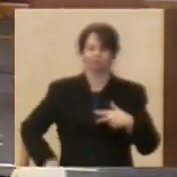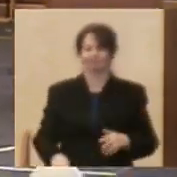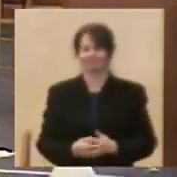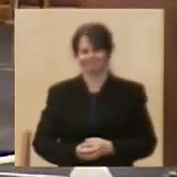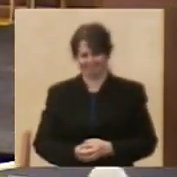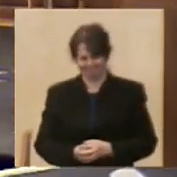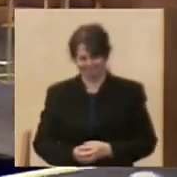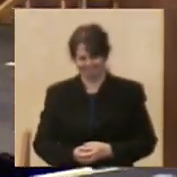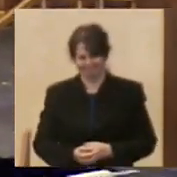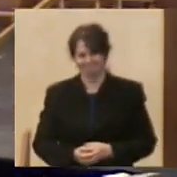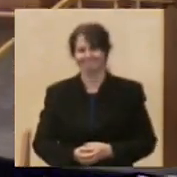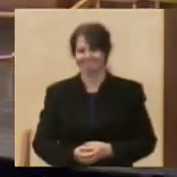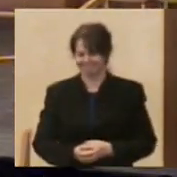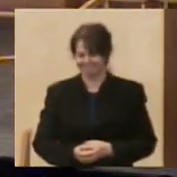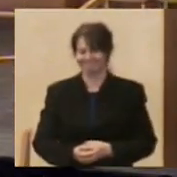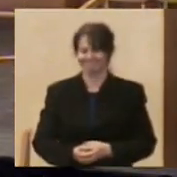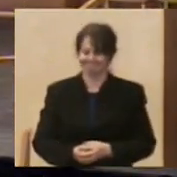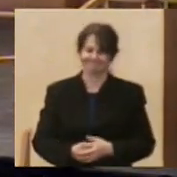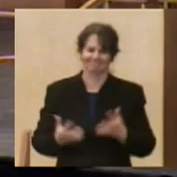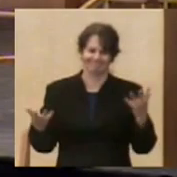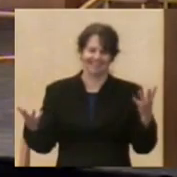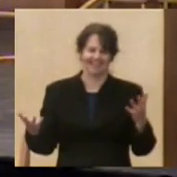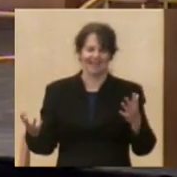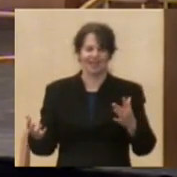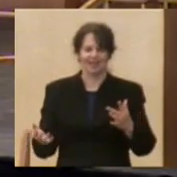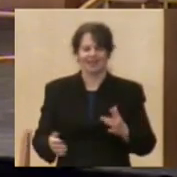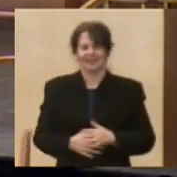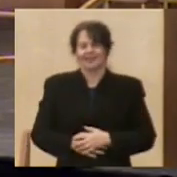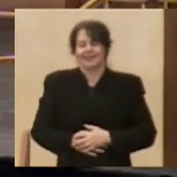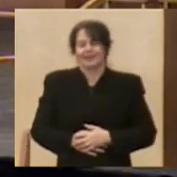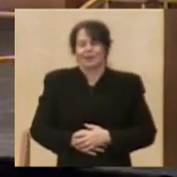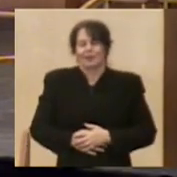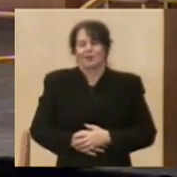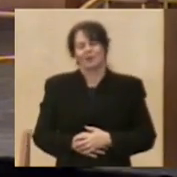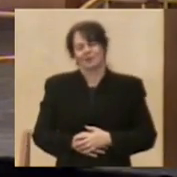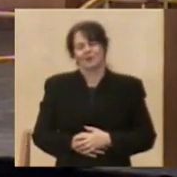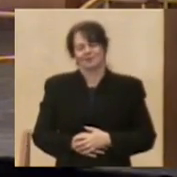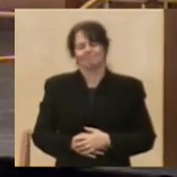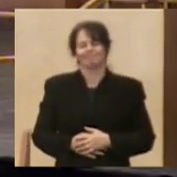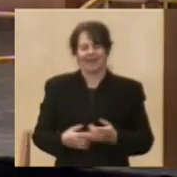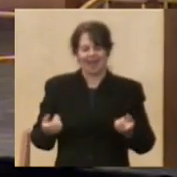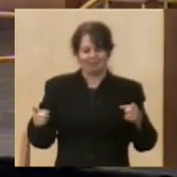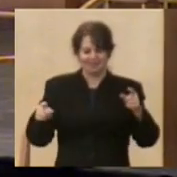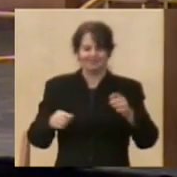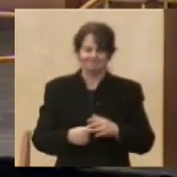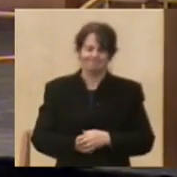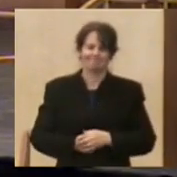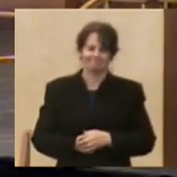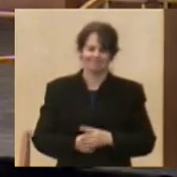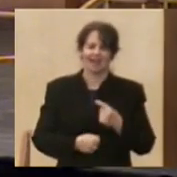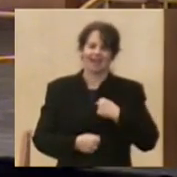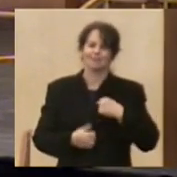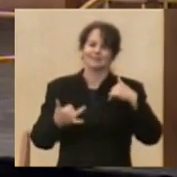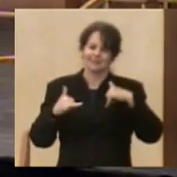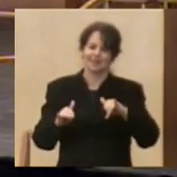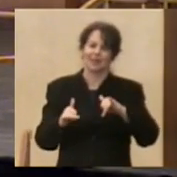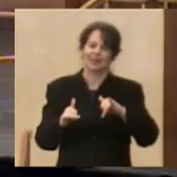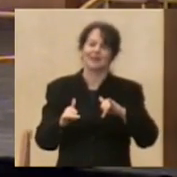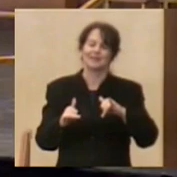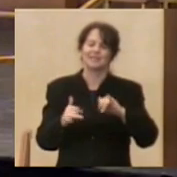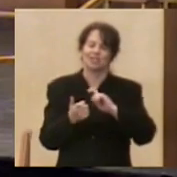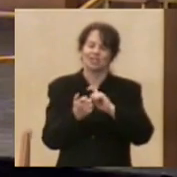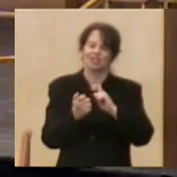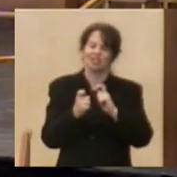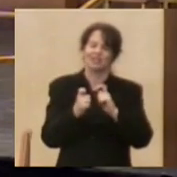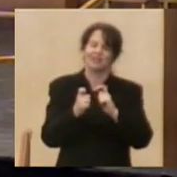Guess that is freeing, isn't it? I'm still becoming Christian,